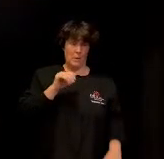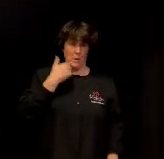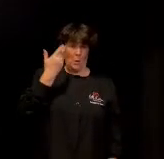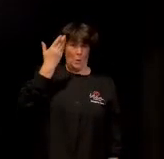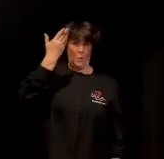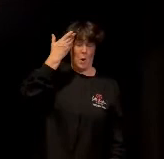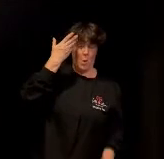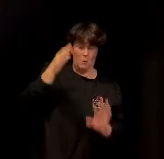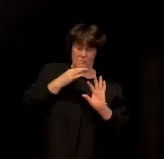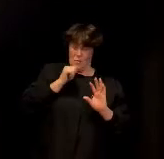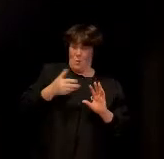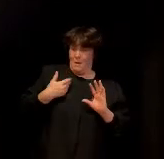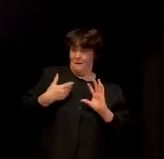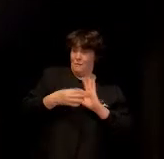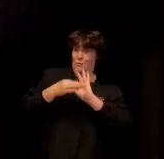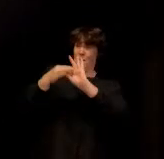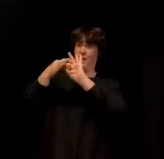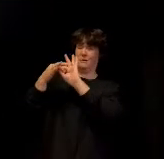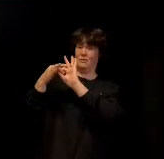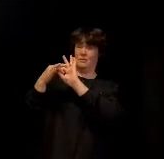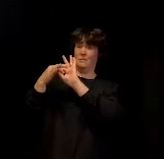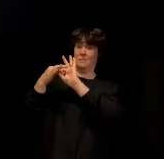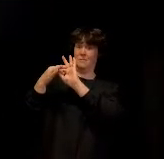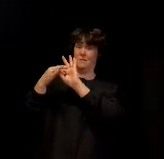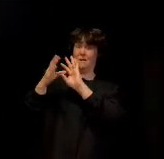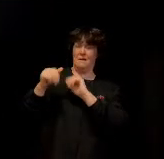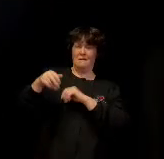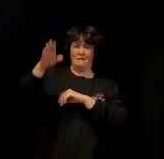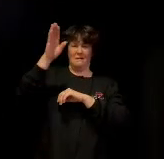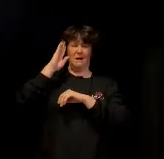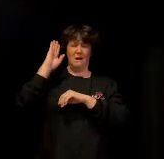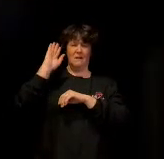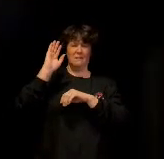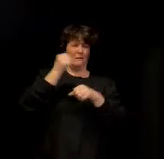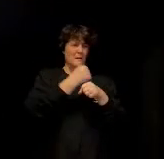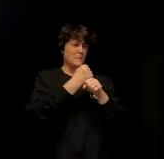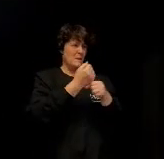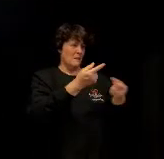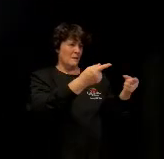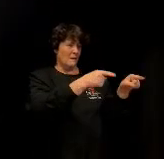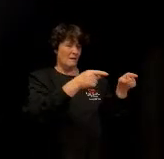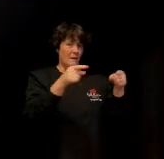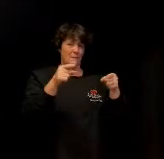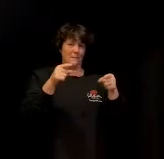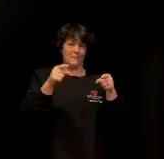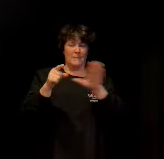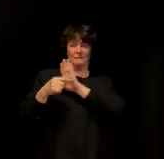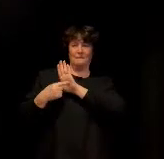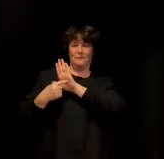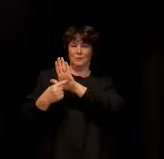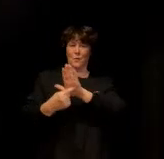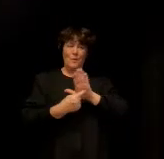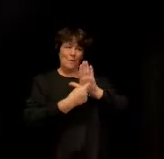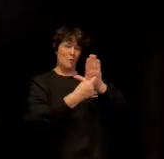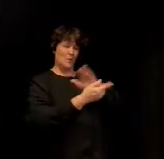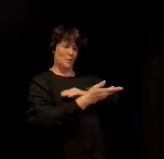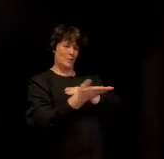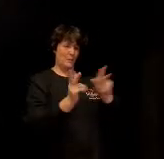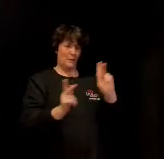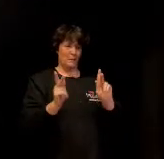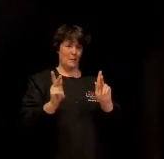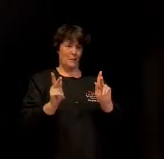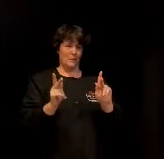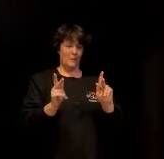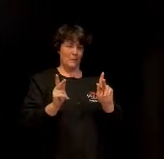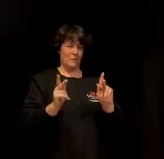set things up around Him or around them that reveals Himself to them and will speak to